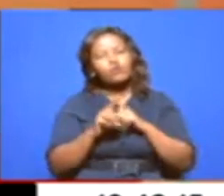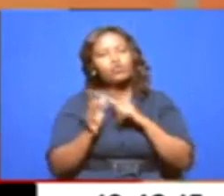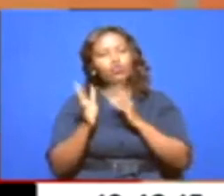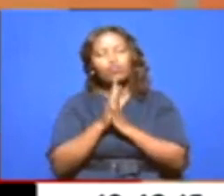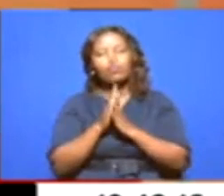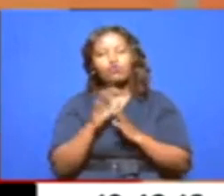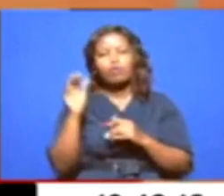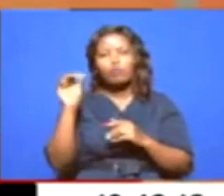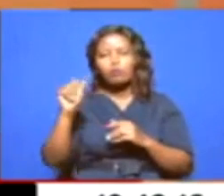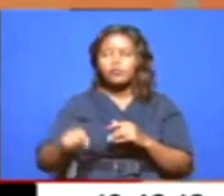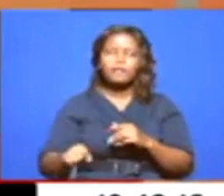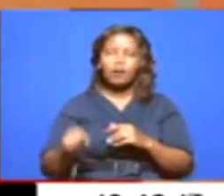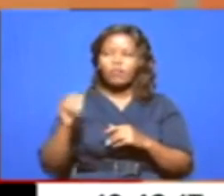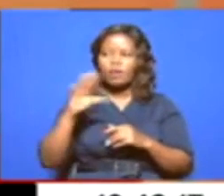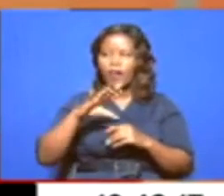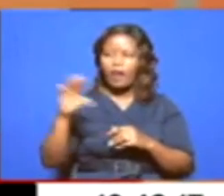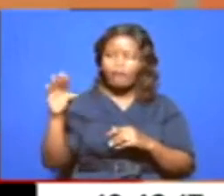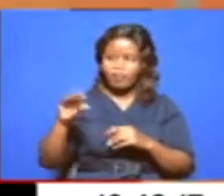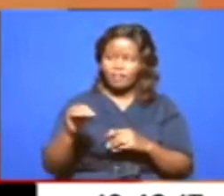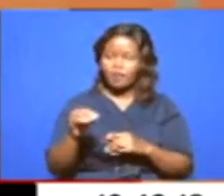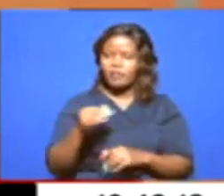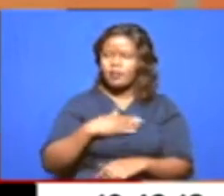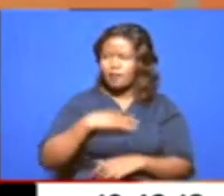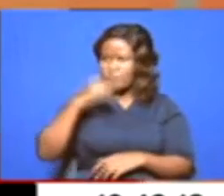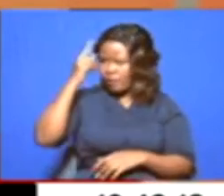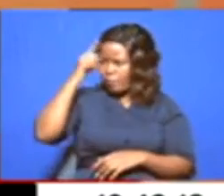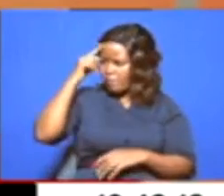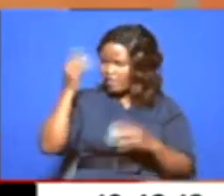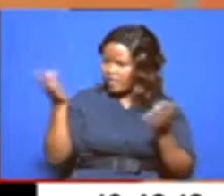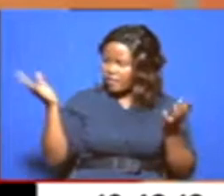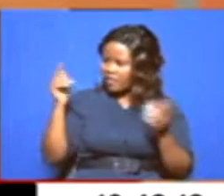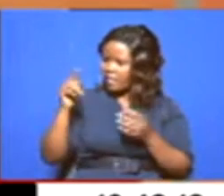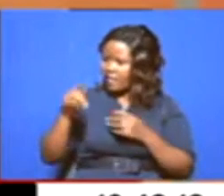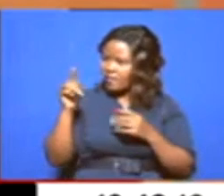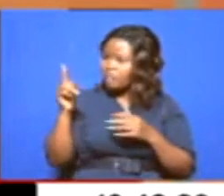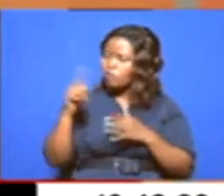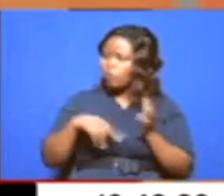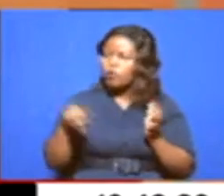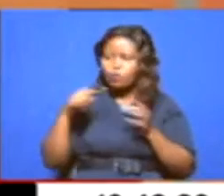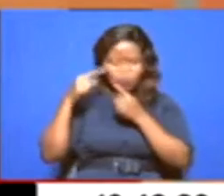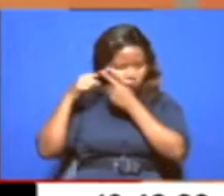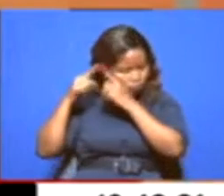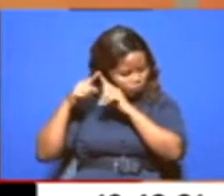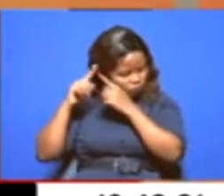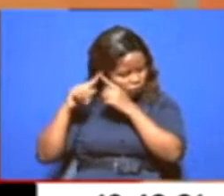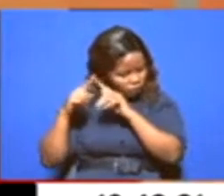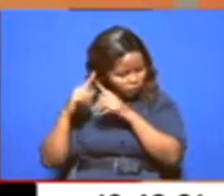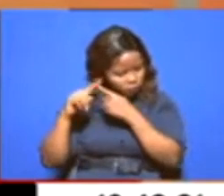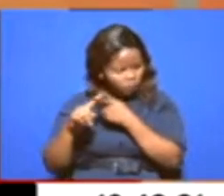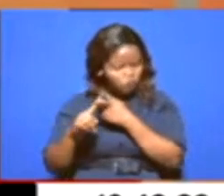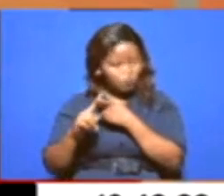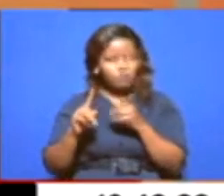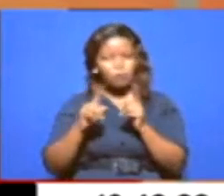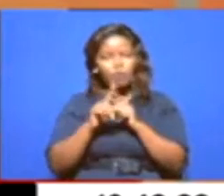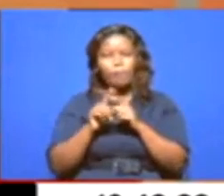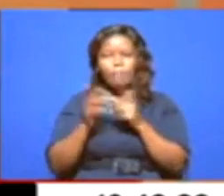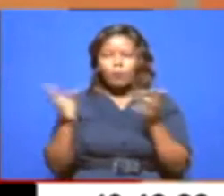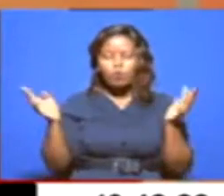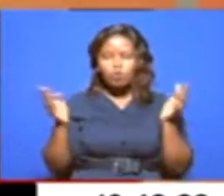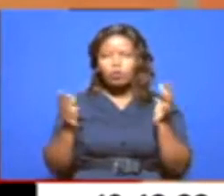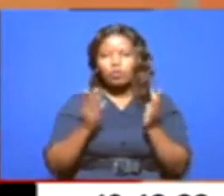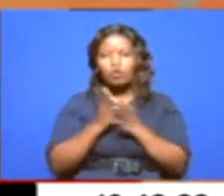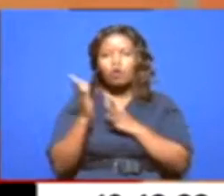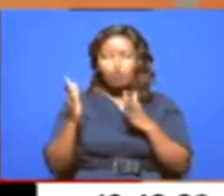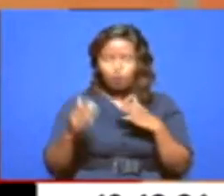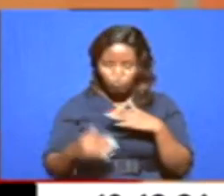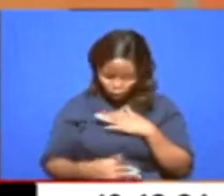that. So I think that was something that we had to think. And because of that, and in honor of